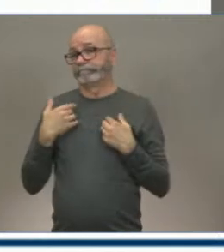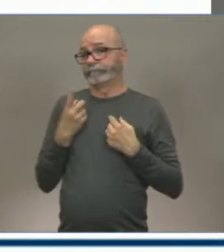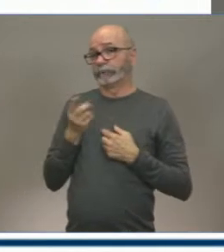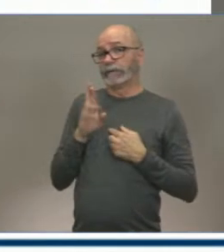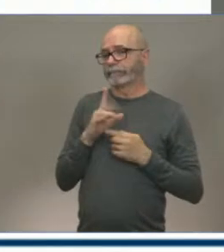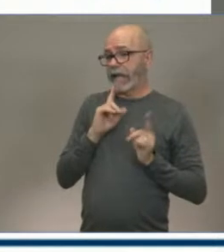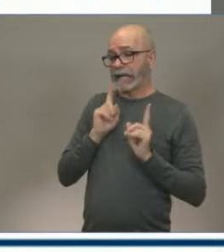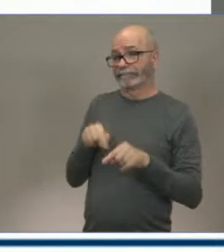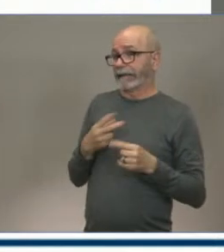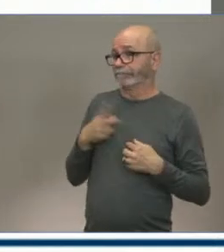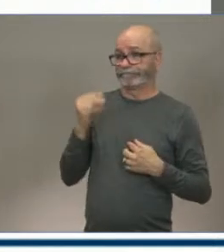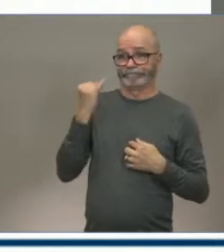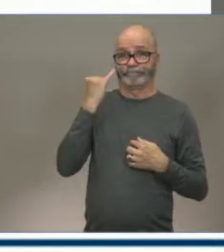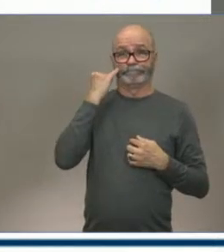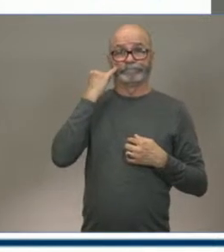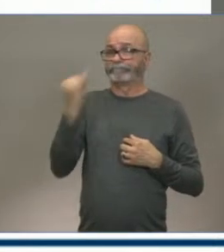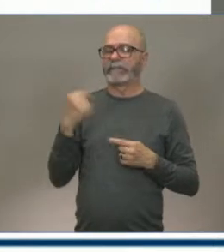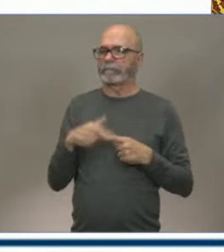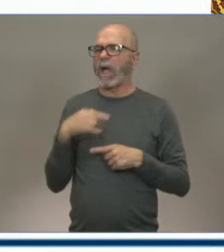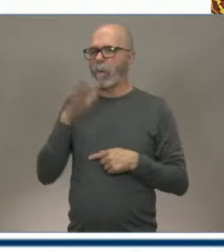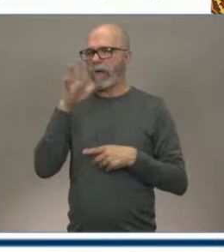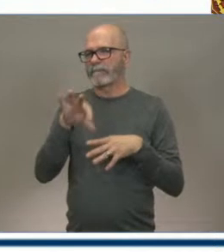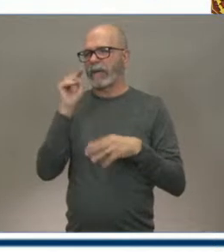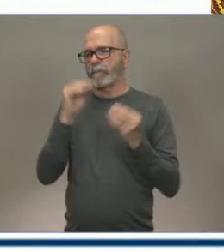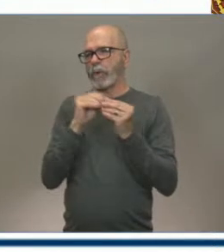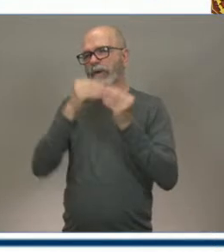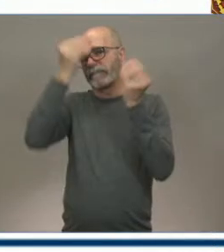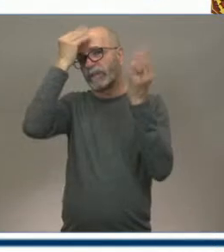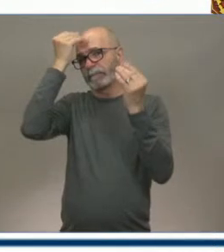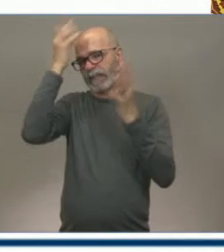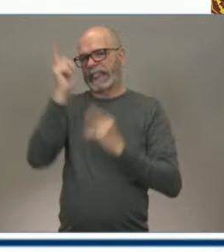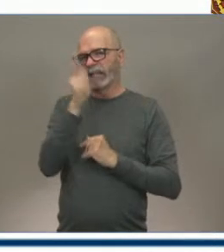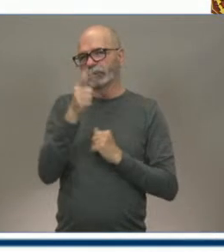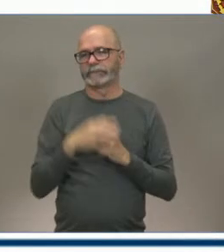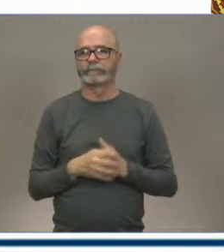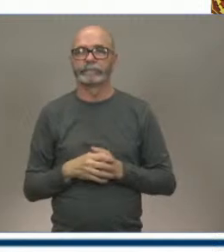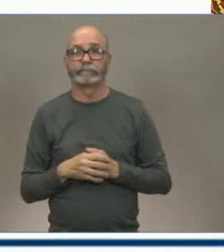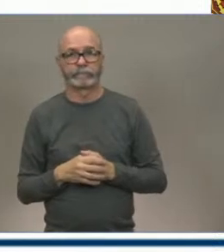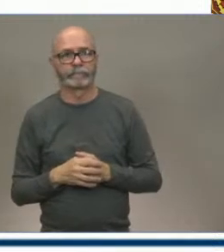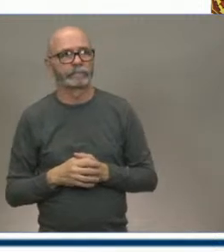top of mind for myself today. Go ahead, Zane, with your follow-up.